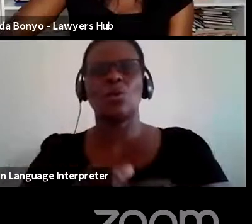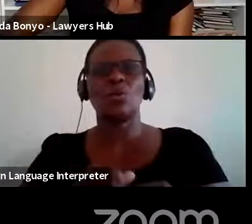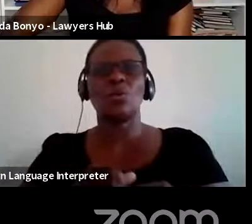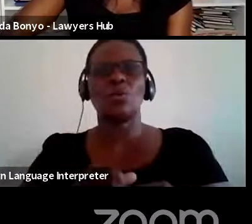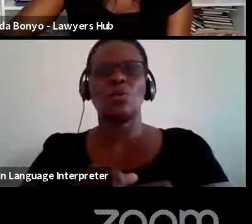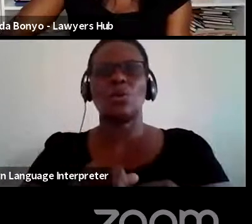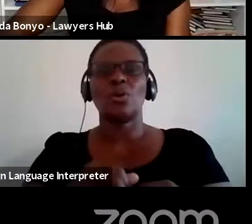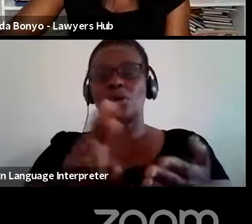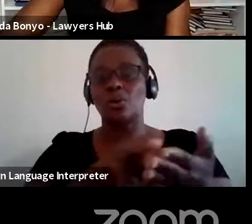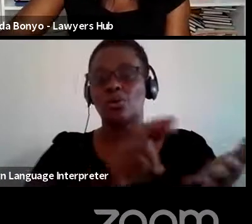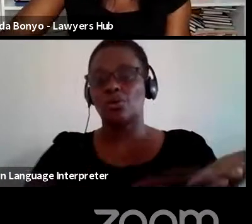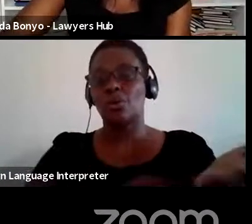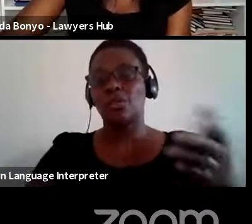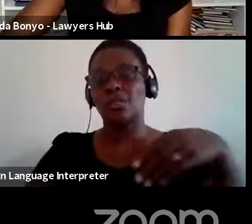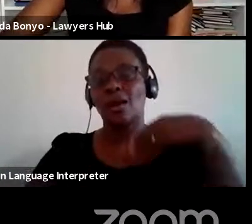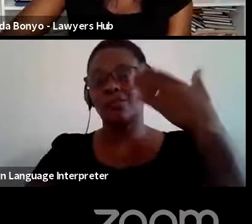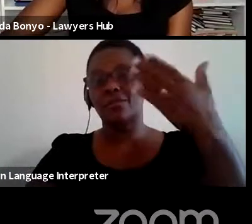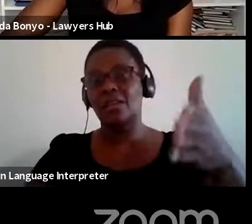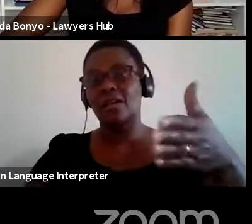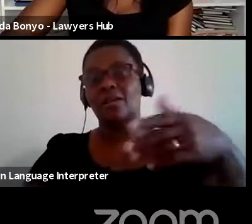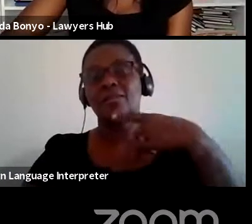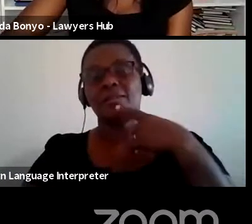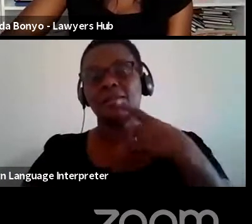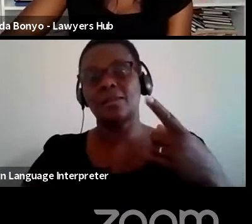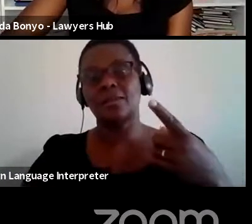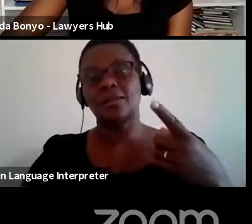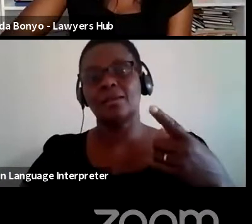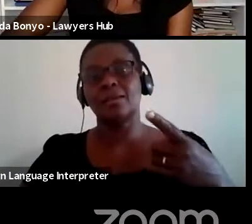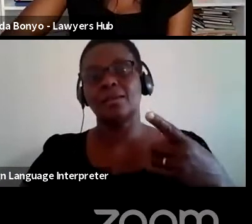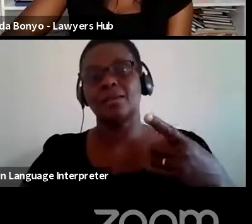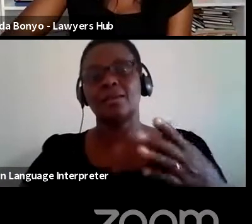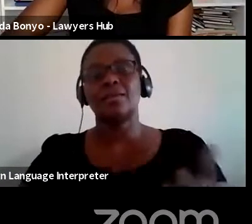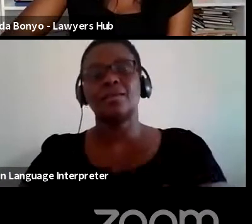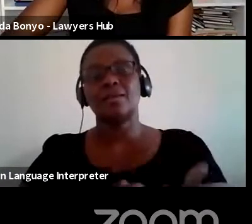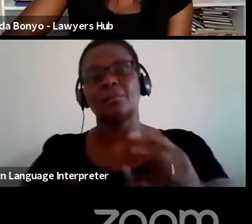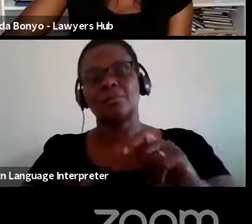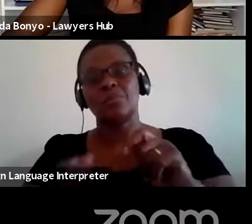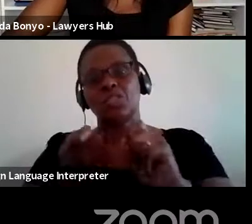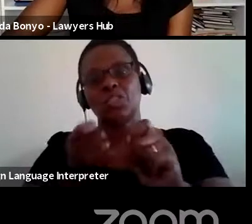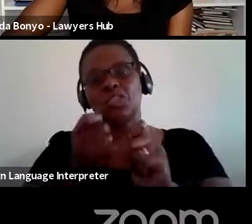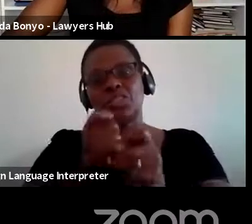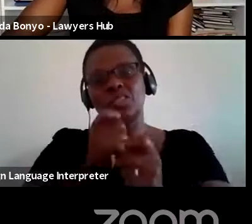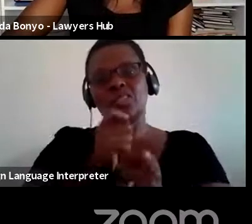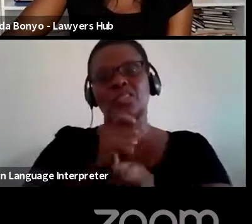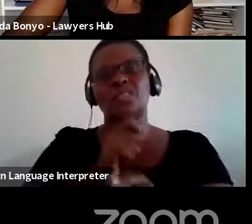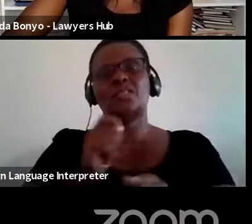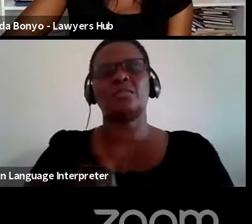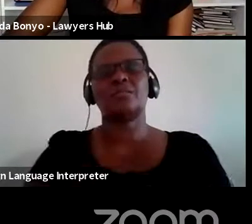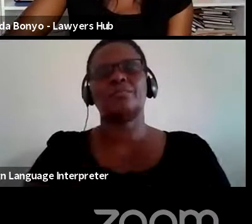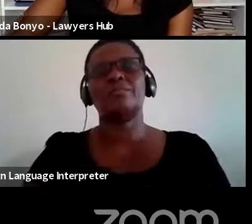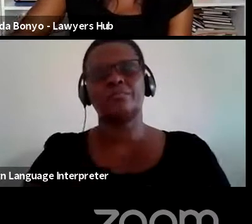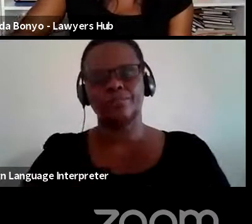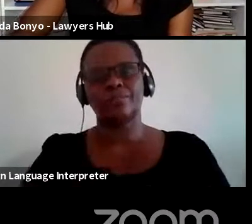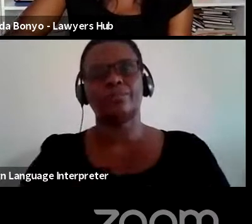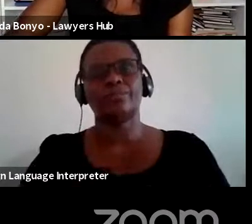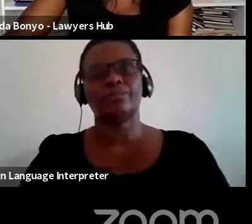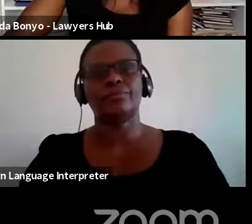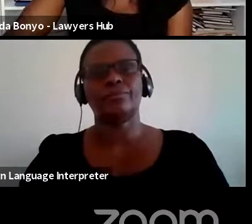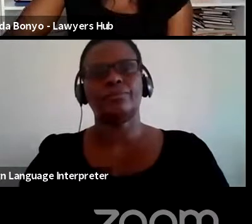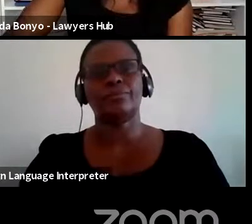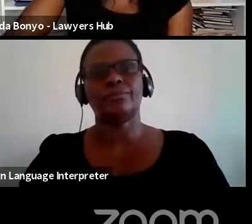moderation. One of the questions we asked was for public was whether they endorse the Santa Clara principles. And many companies said they